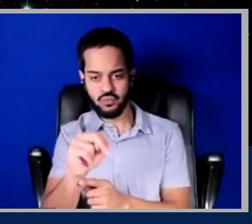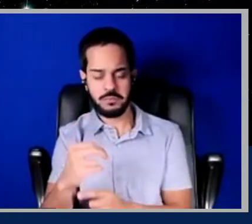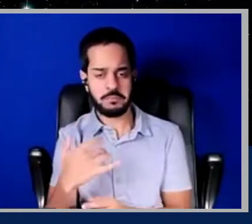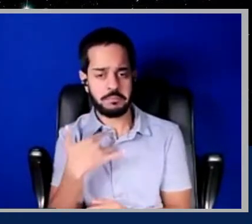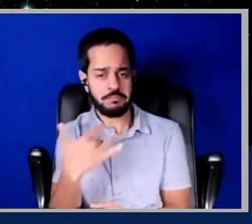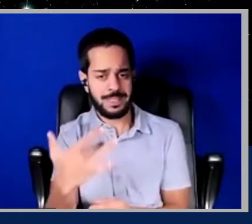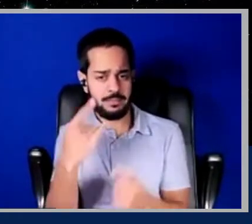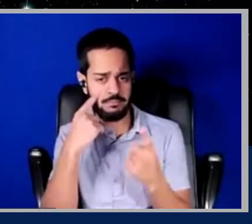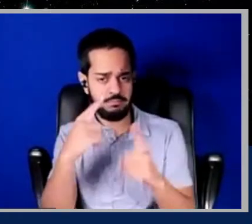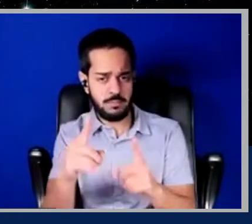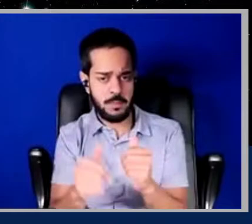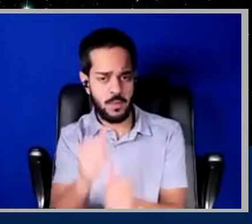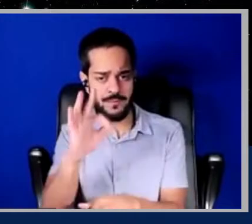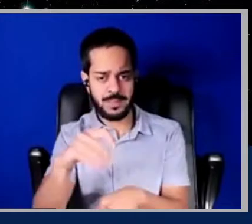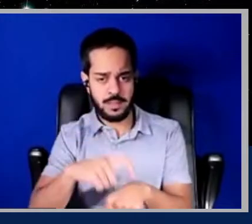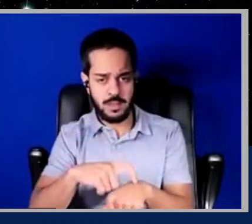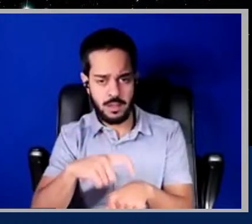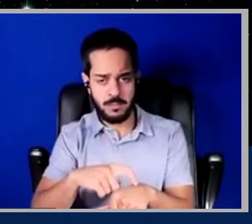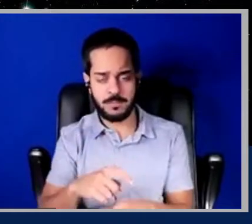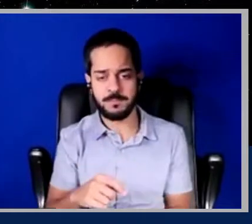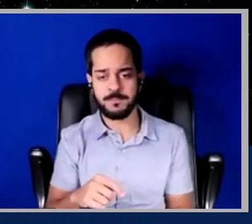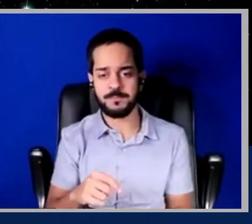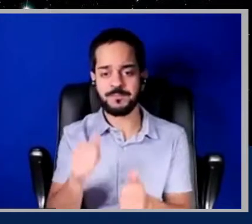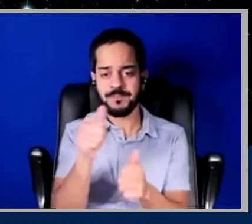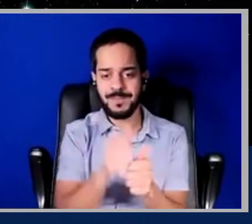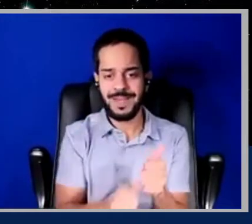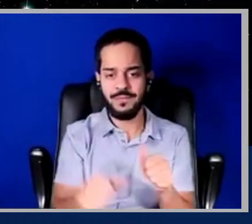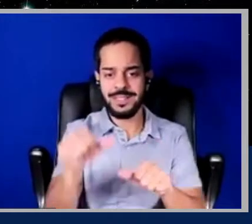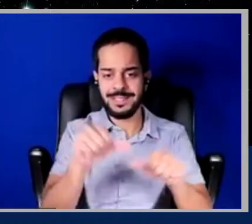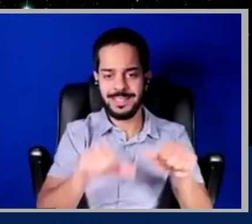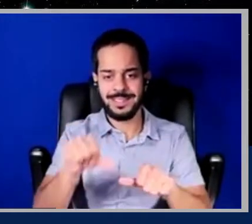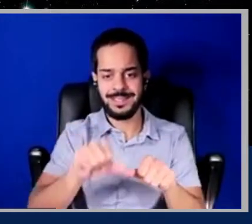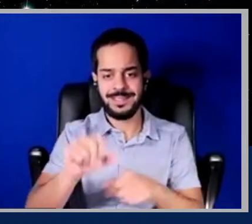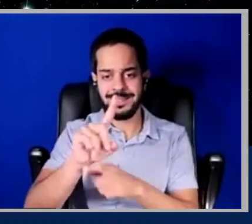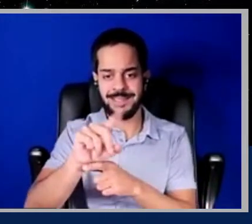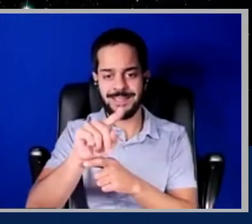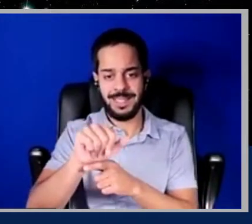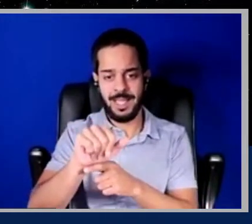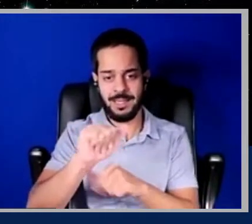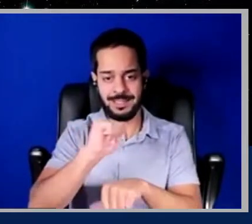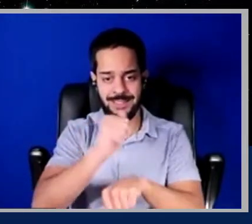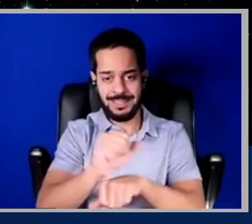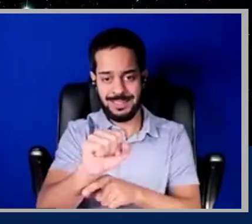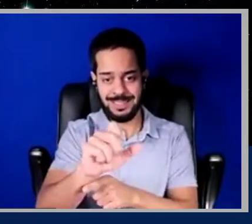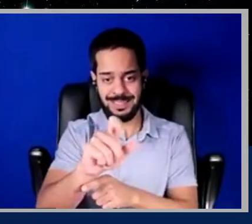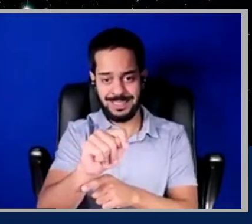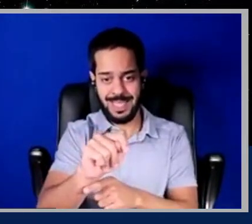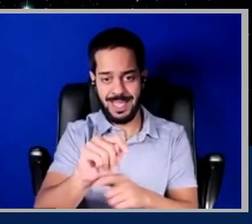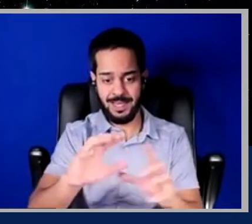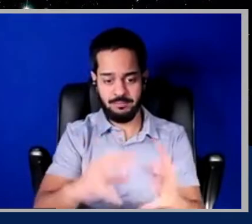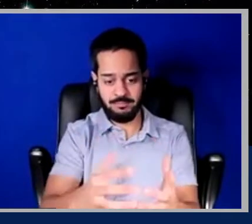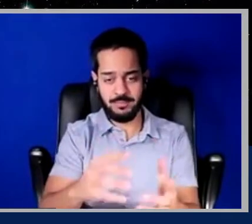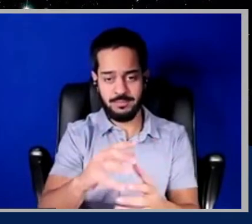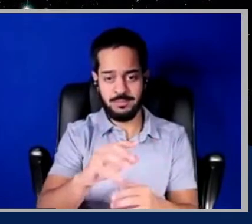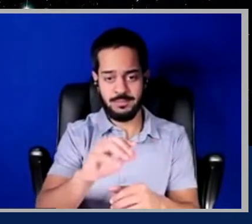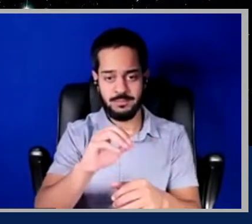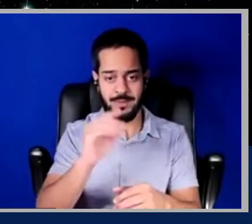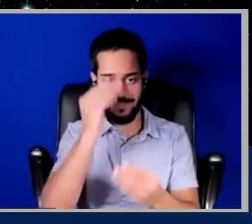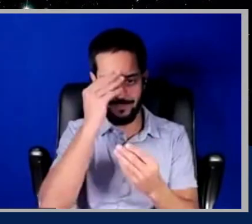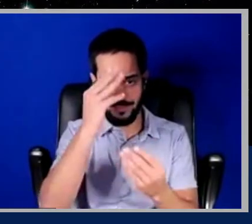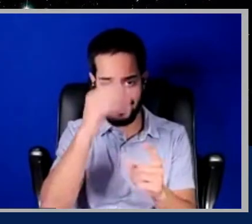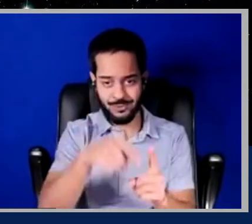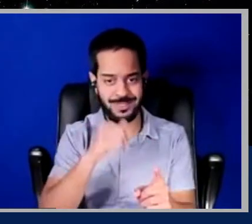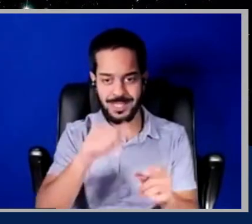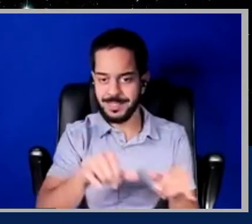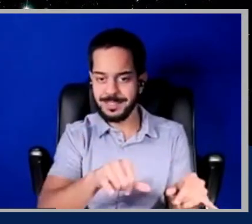every scientific data set is not the same. Every scientific story that we